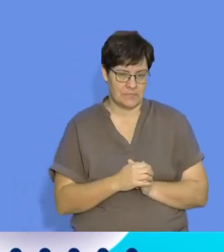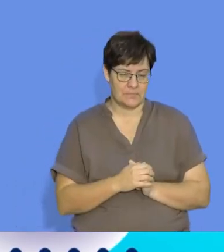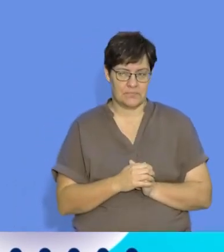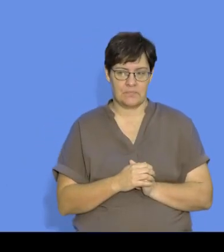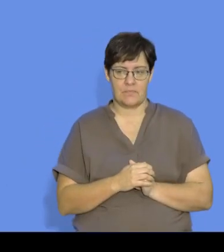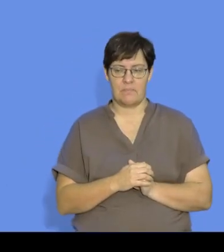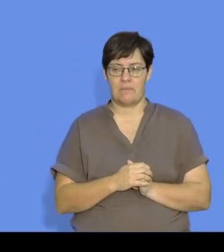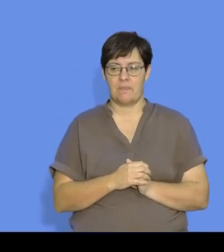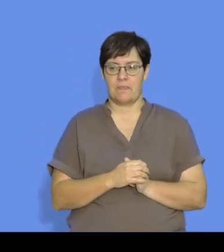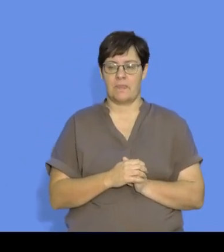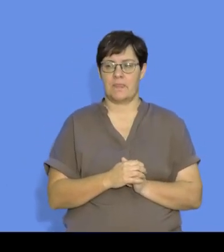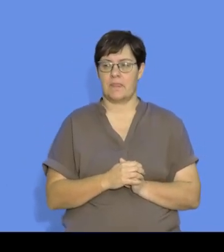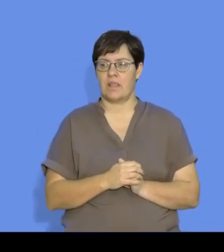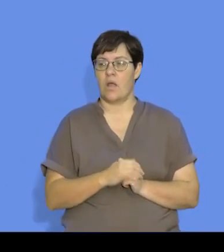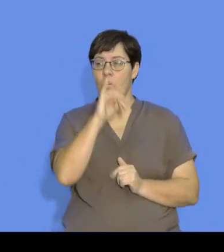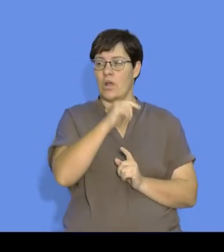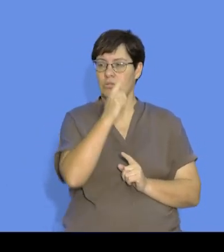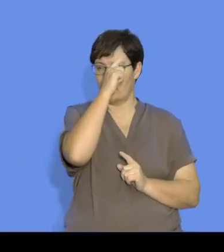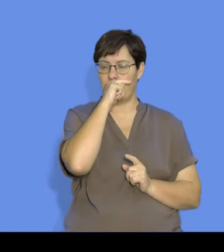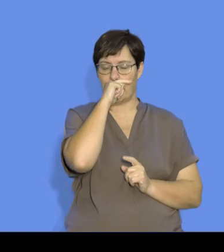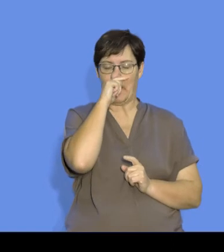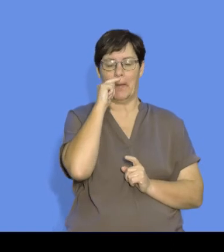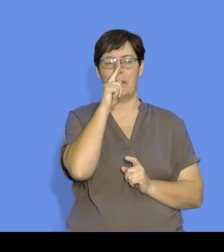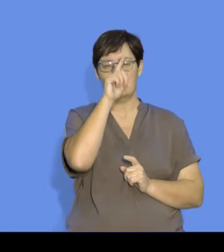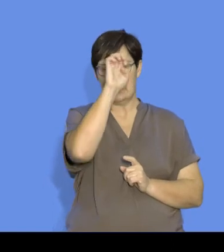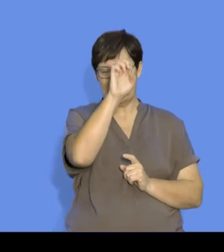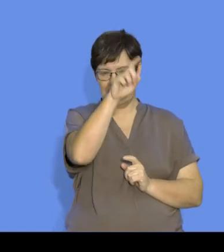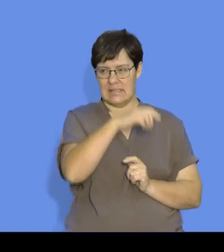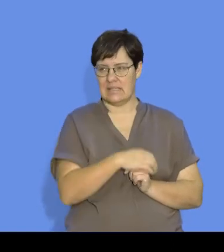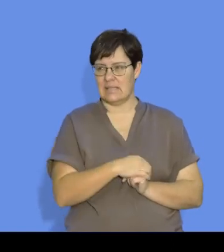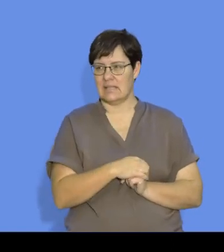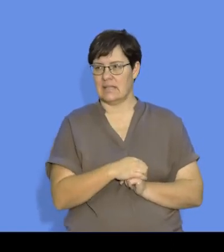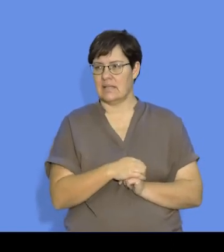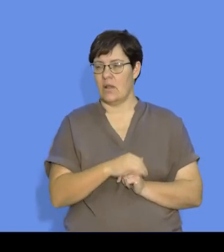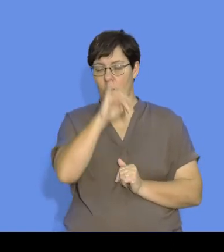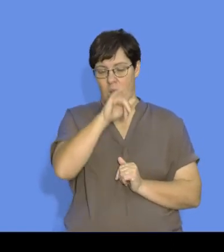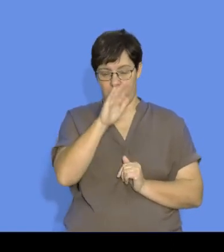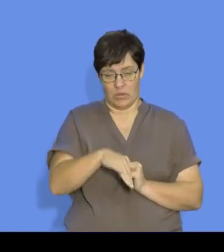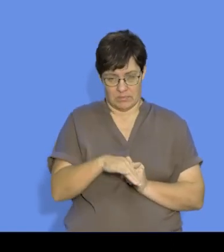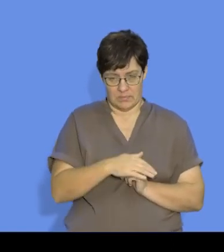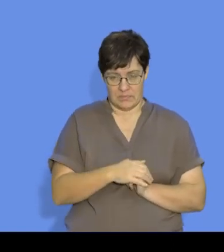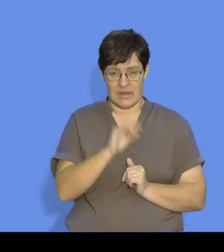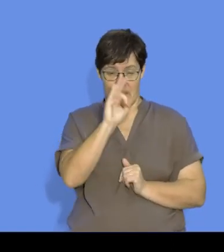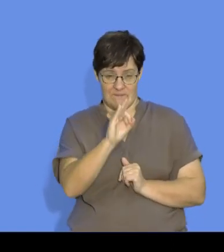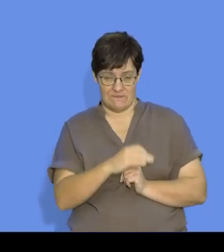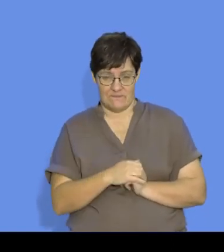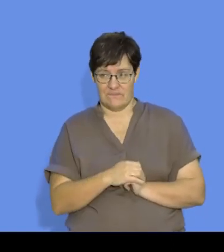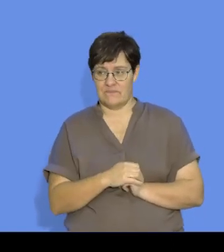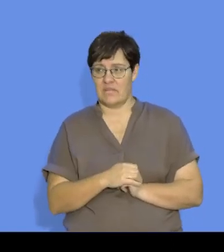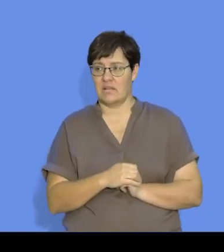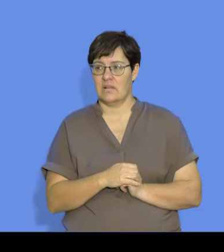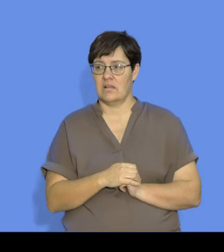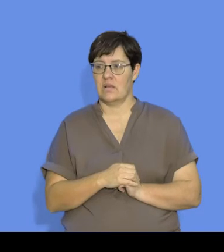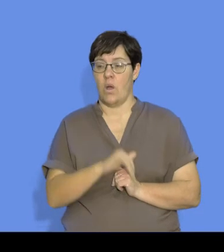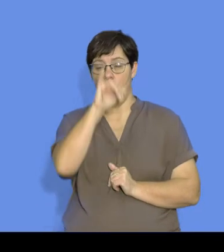means. Right, so we said y at the top will be the one at E, and the y at the bottom will be the one at F.